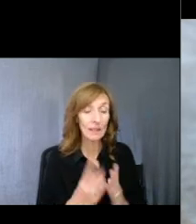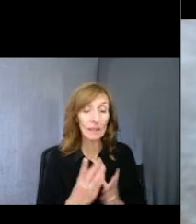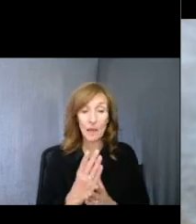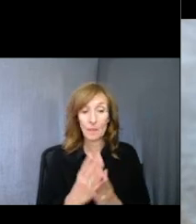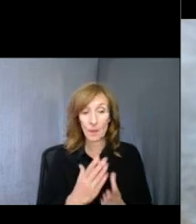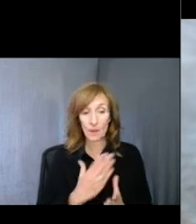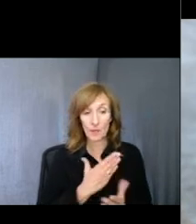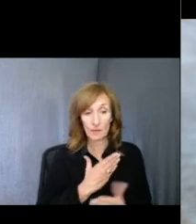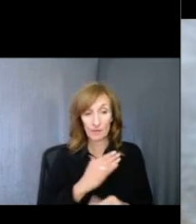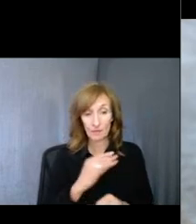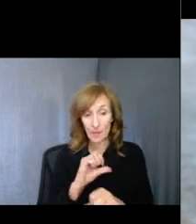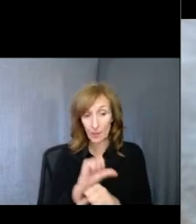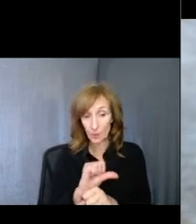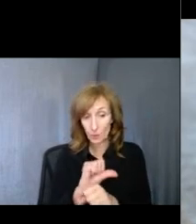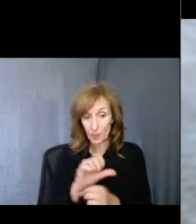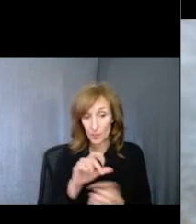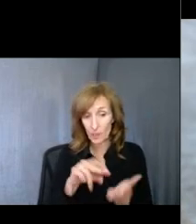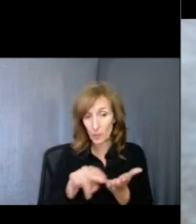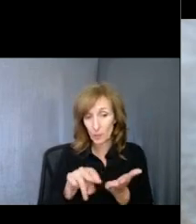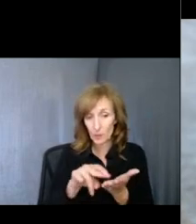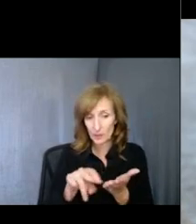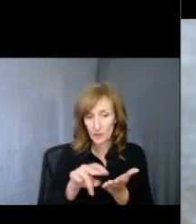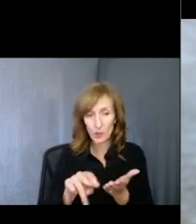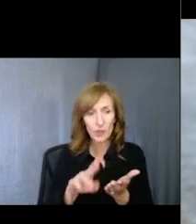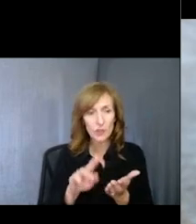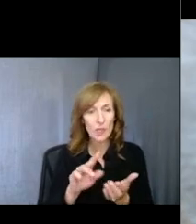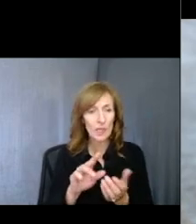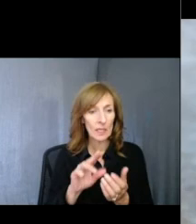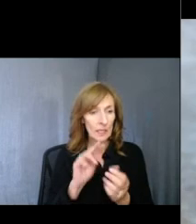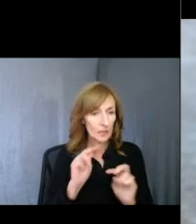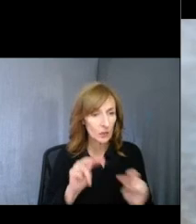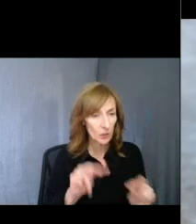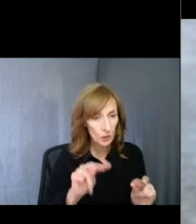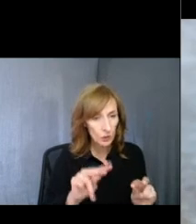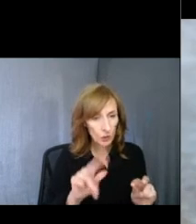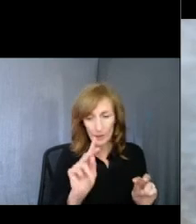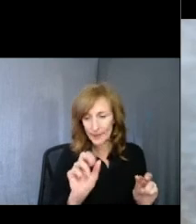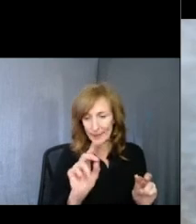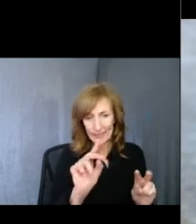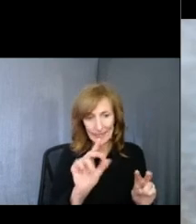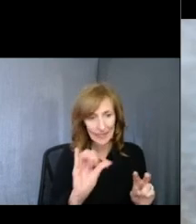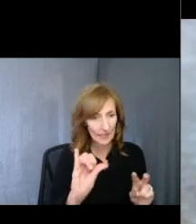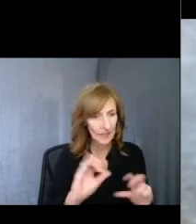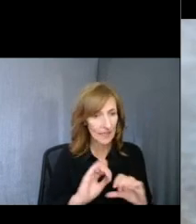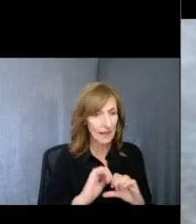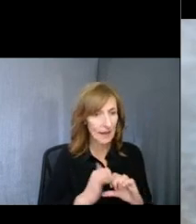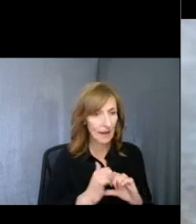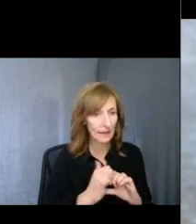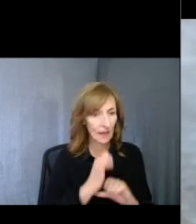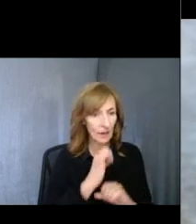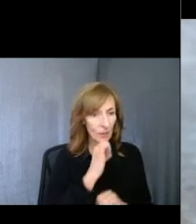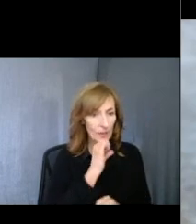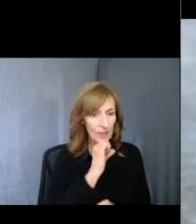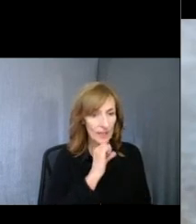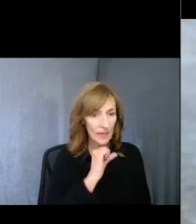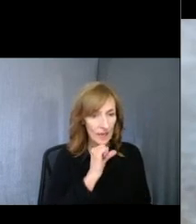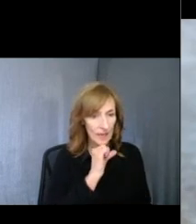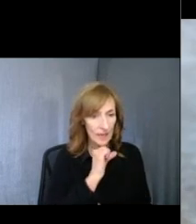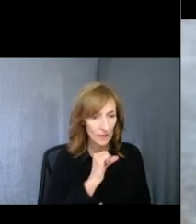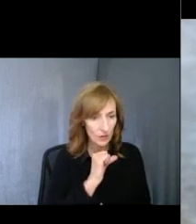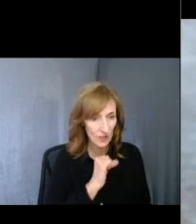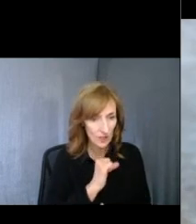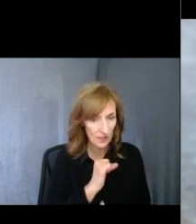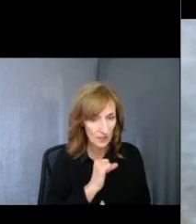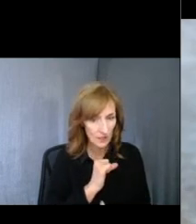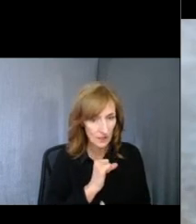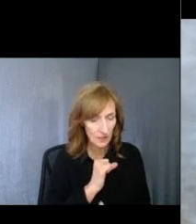at actually the aging of the kidney and trying to understand how it is as the kidney ages, it starts to malfunction